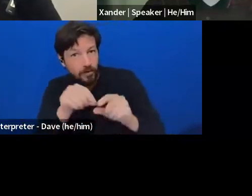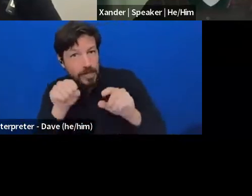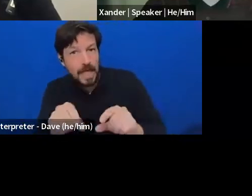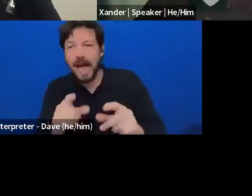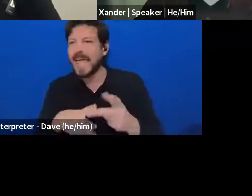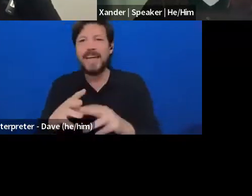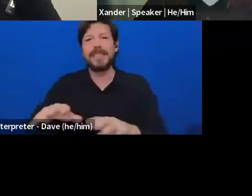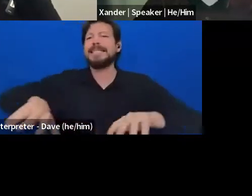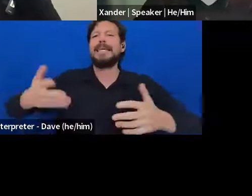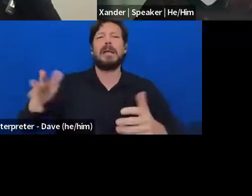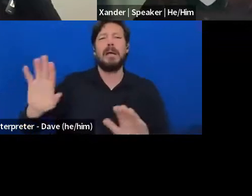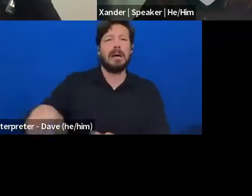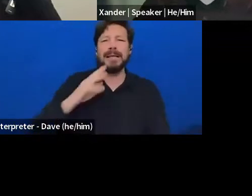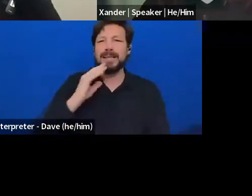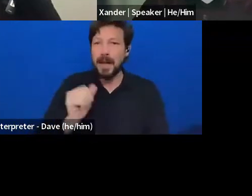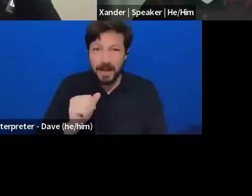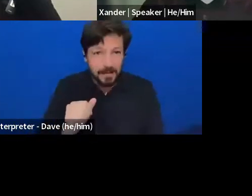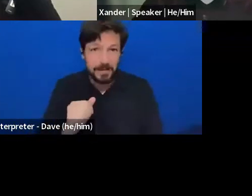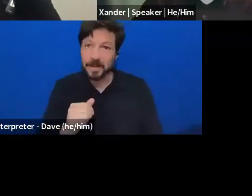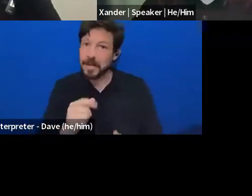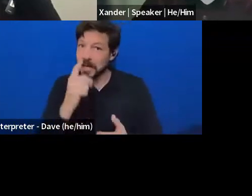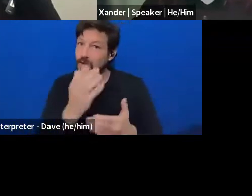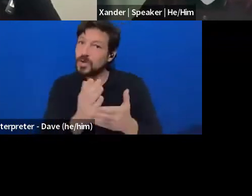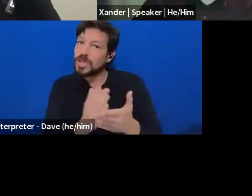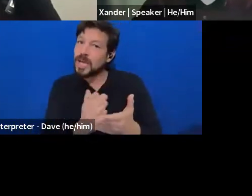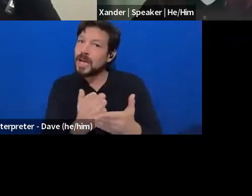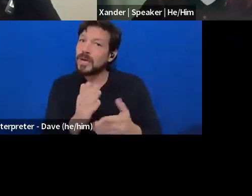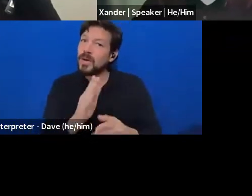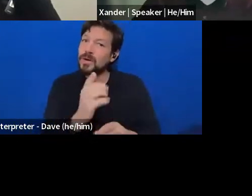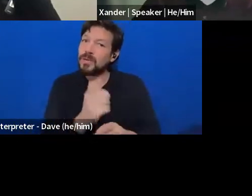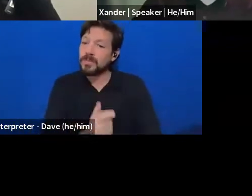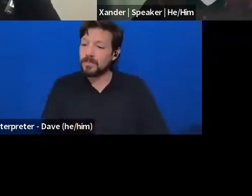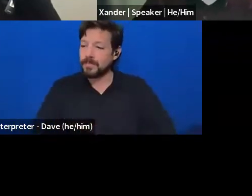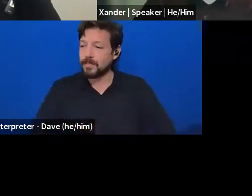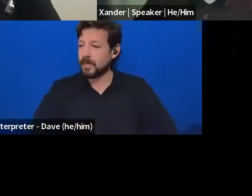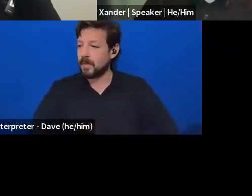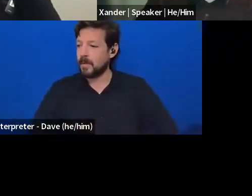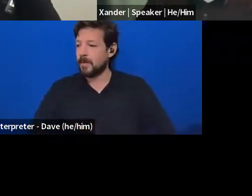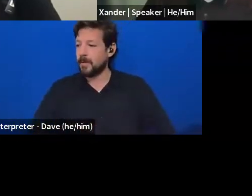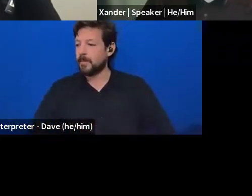haven't, but if they have, could you share with us any insights, please?